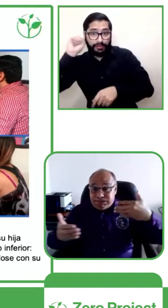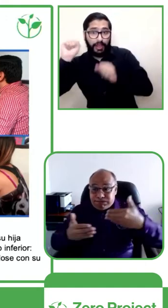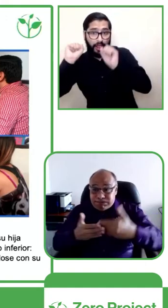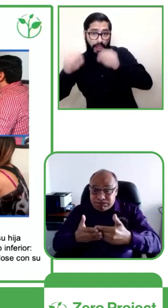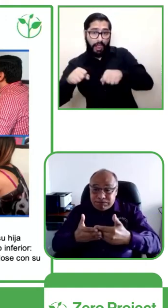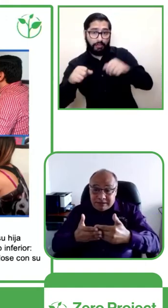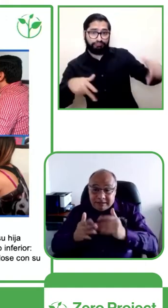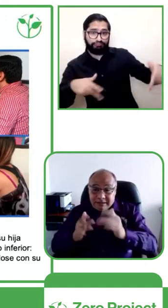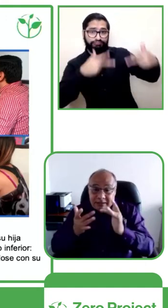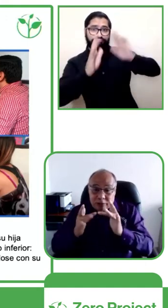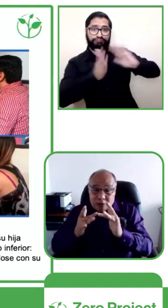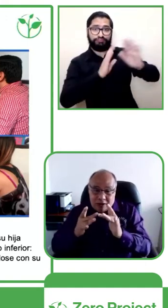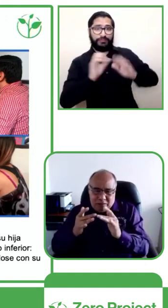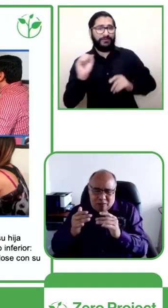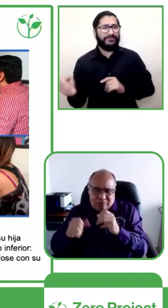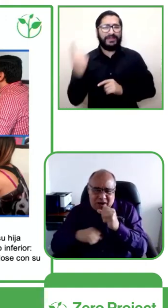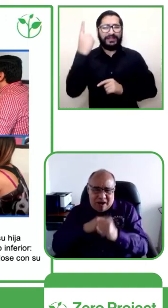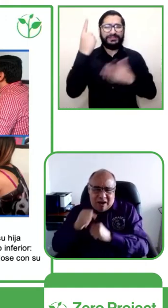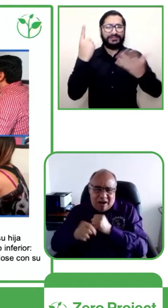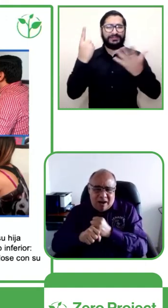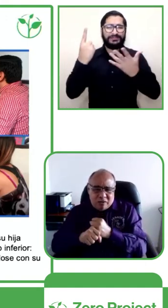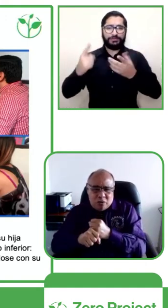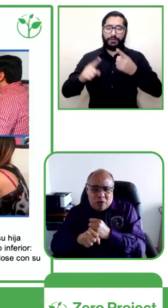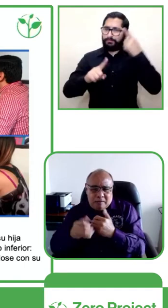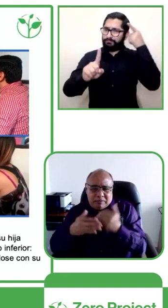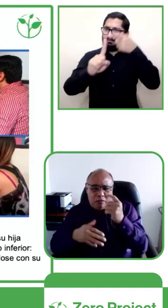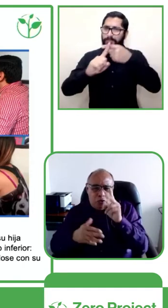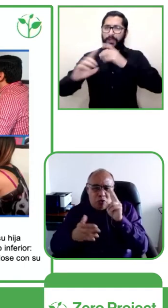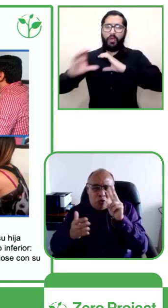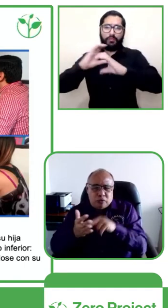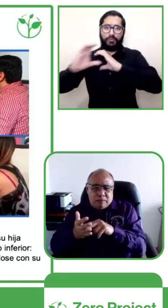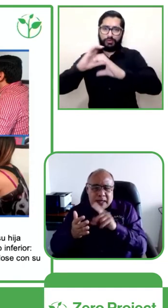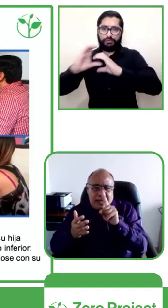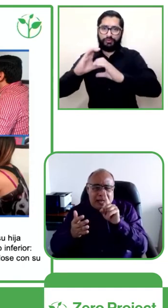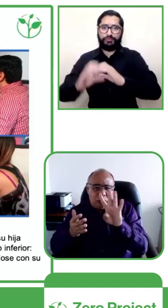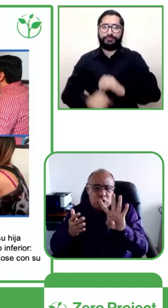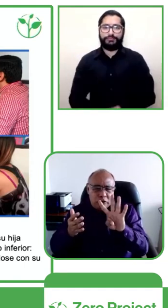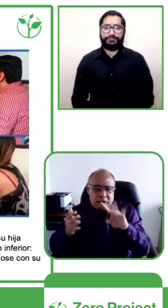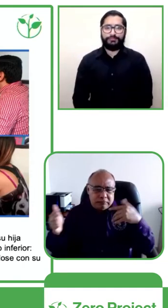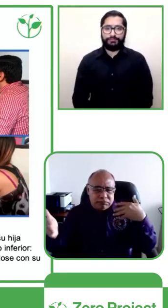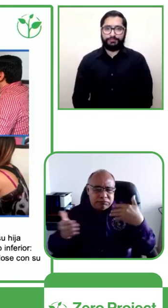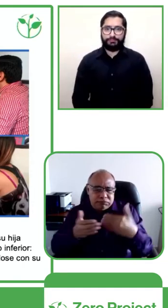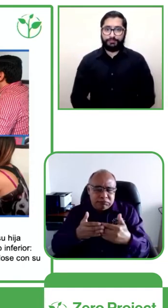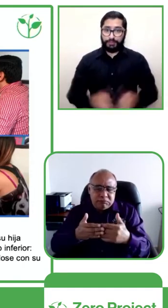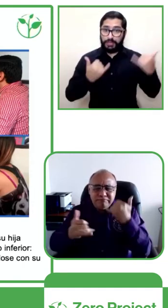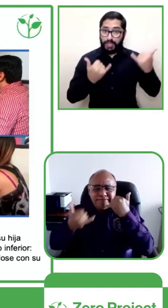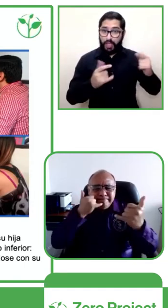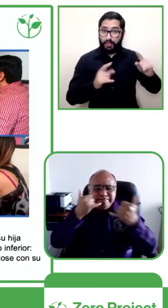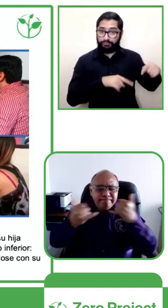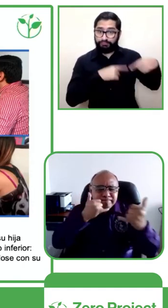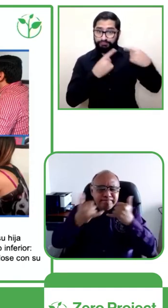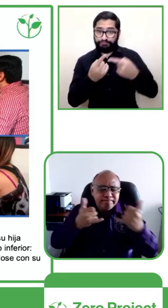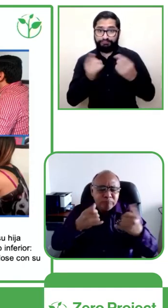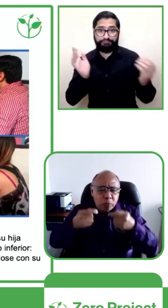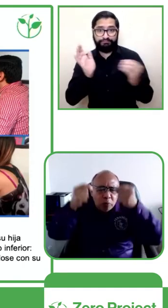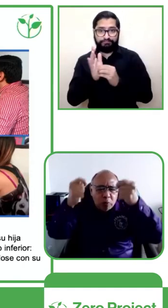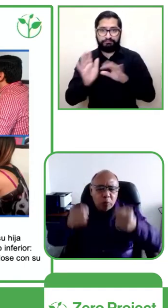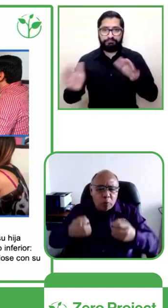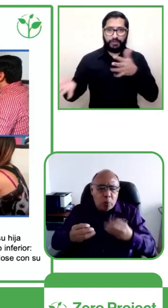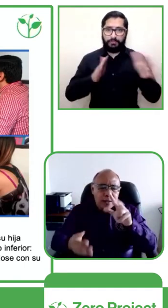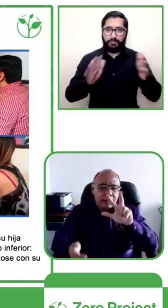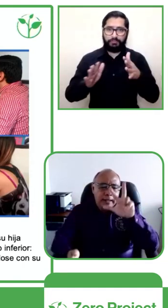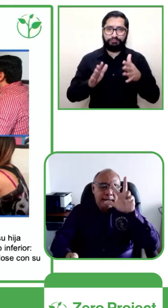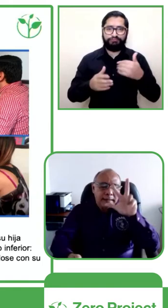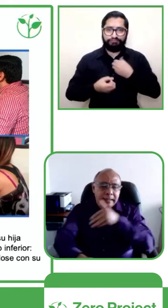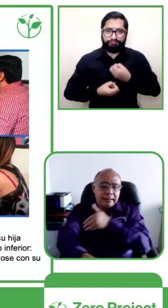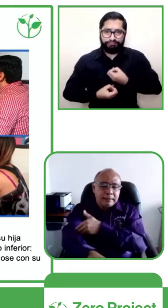communicational channel between deaf people and people who can hear nationwide.